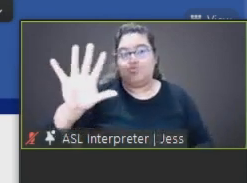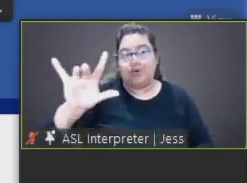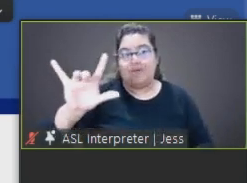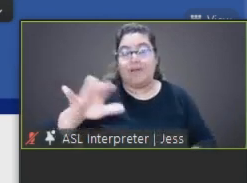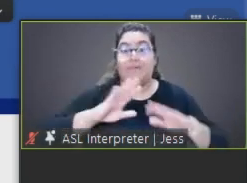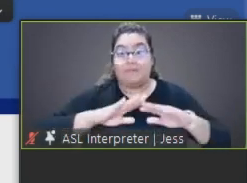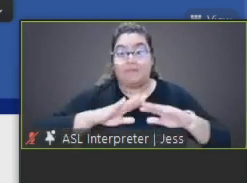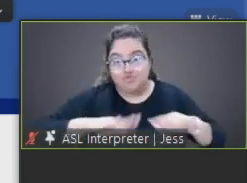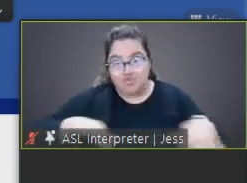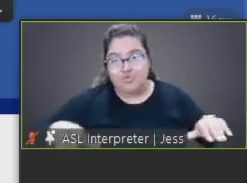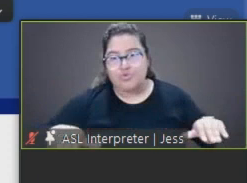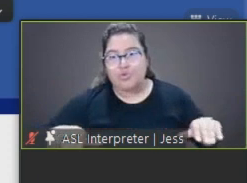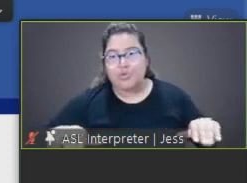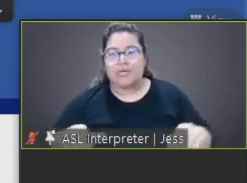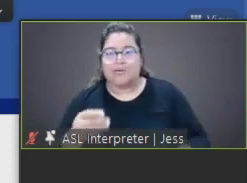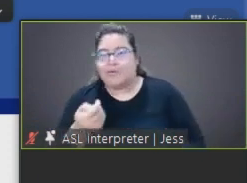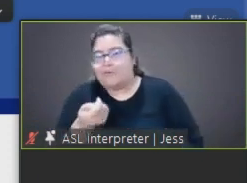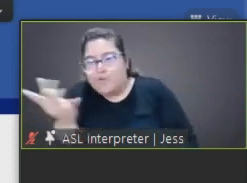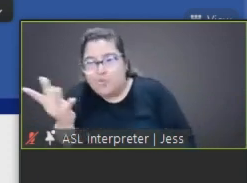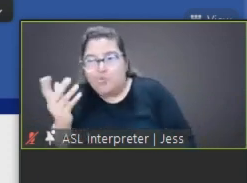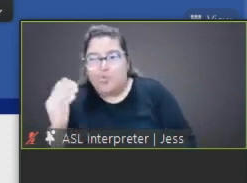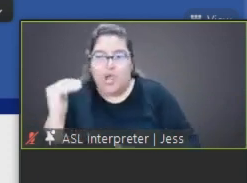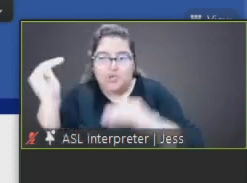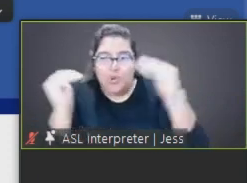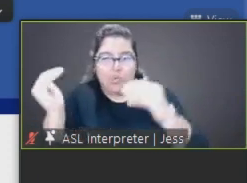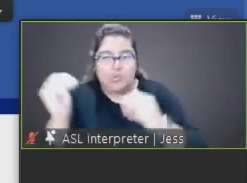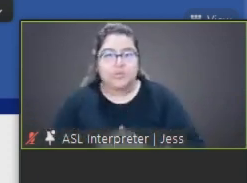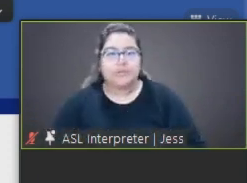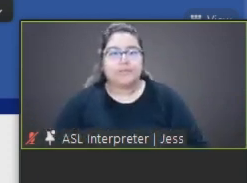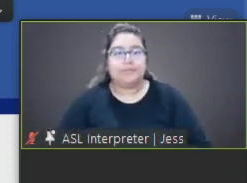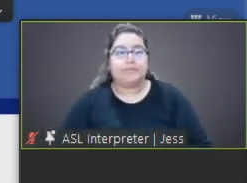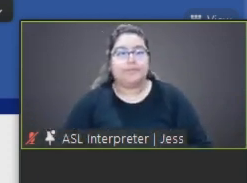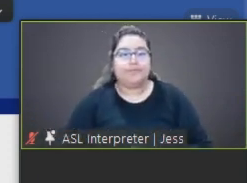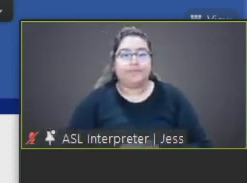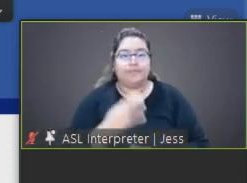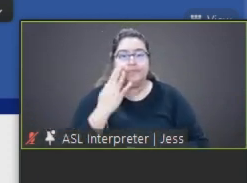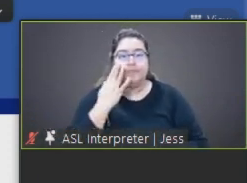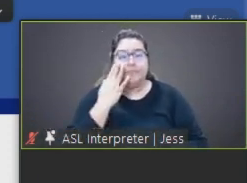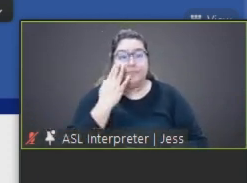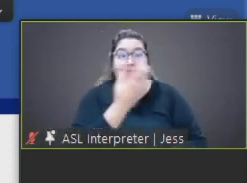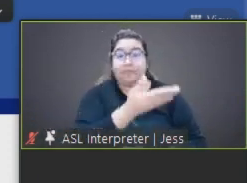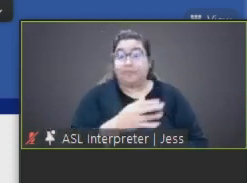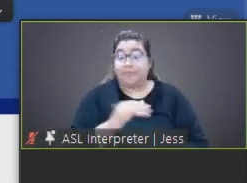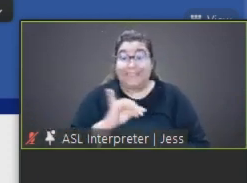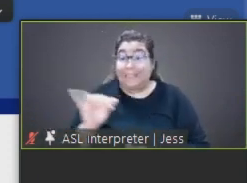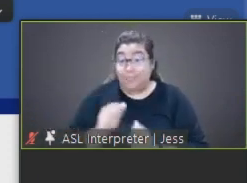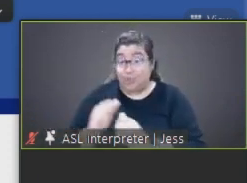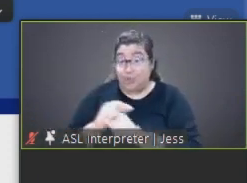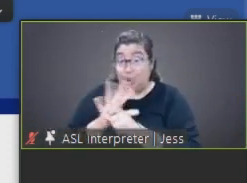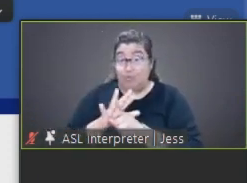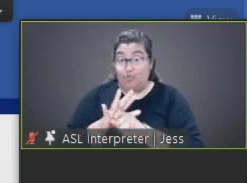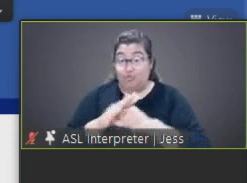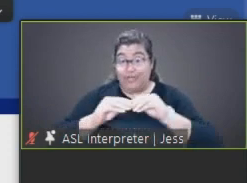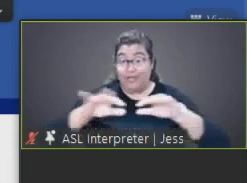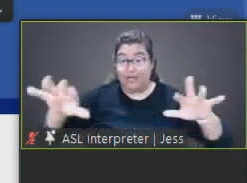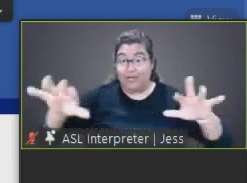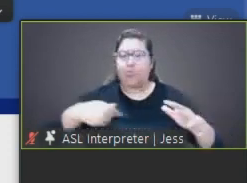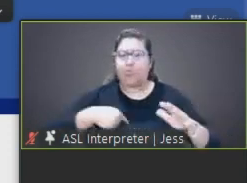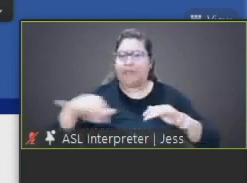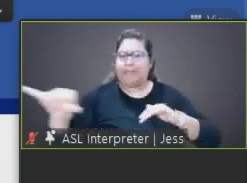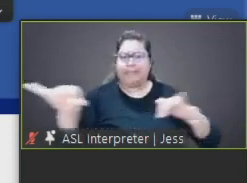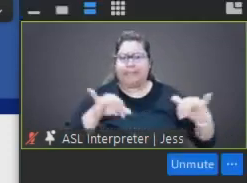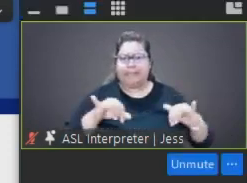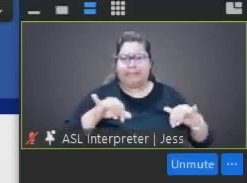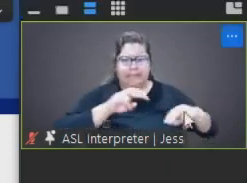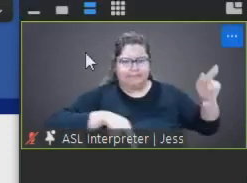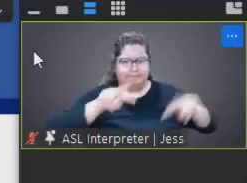please. Similar to what we've become used to looking at for COVID transmission, we also track laboratory percent positivity